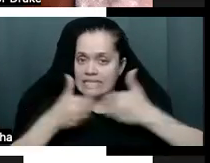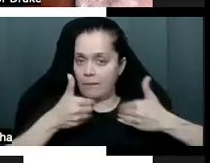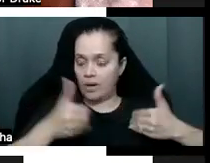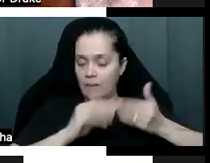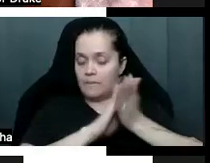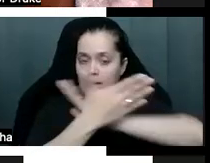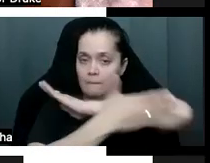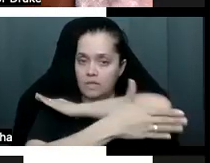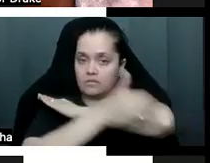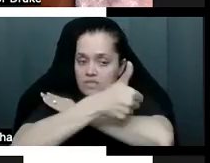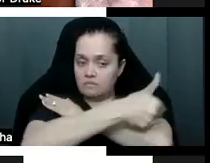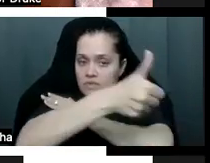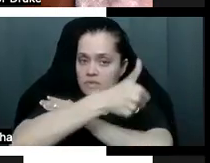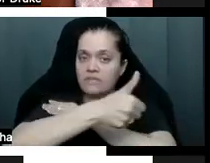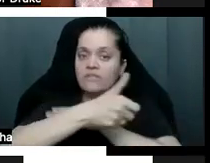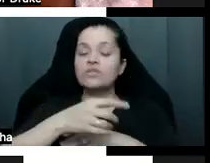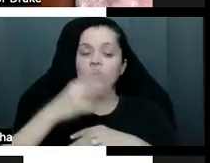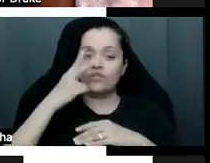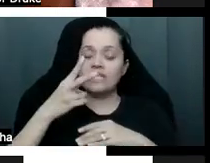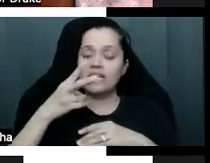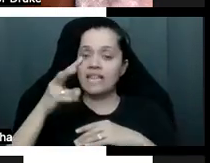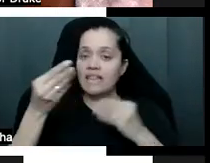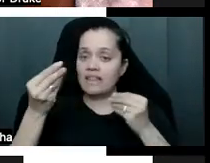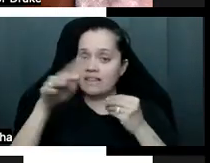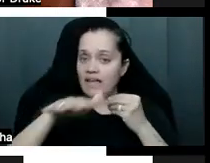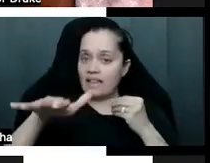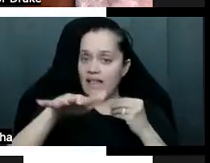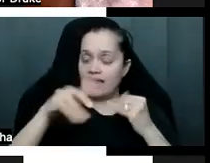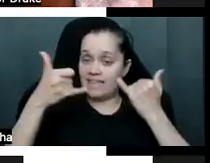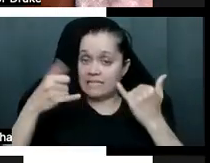So if we take the land that is now Russia